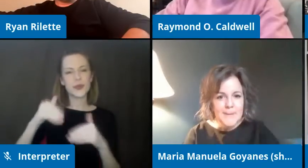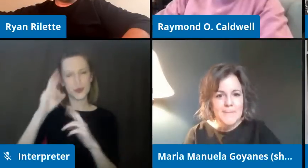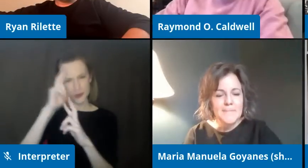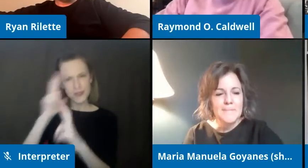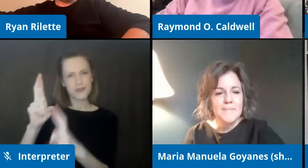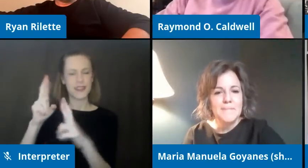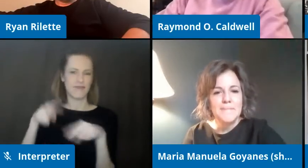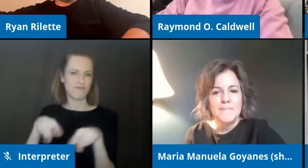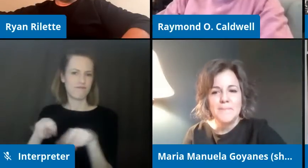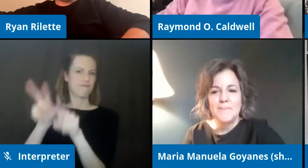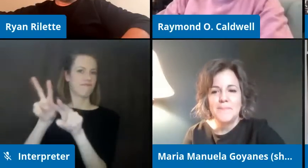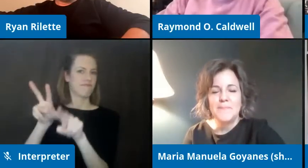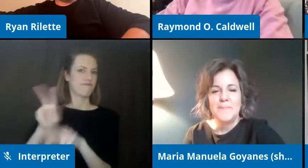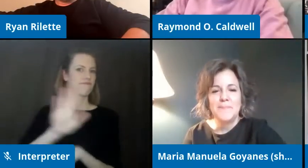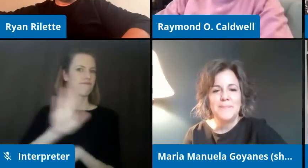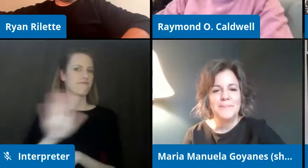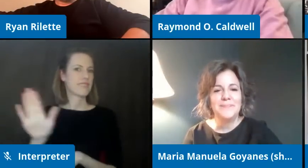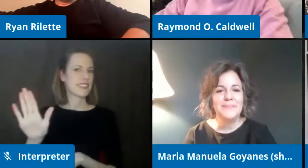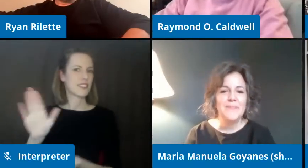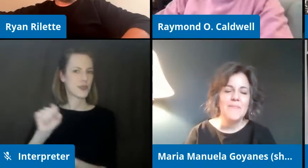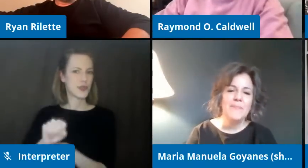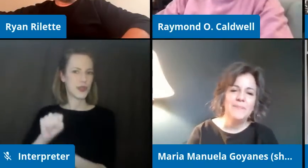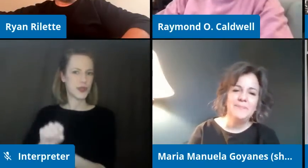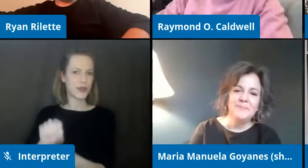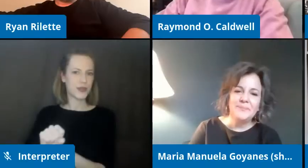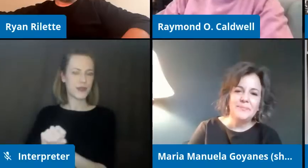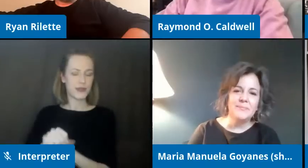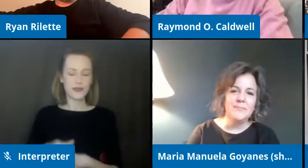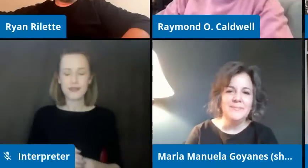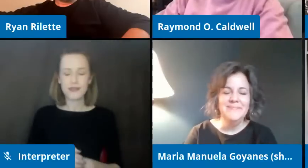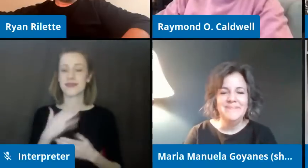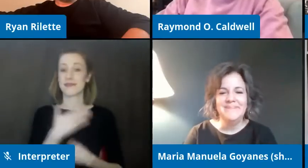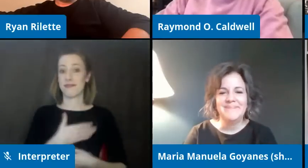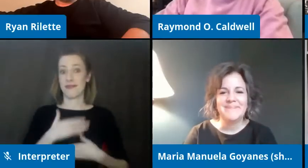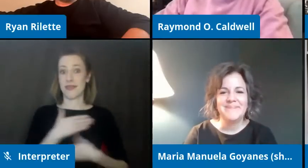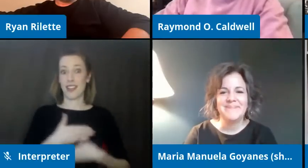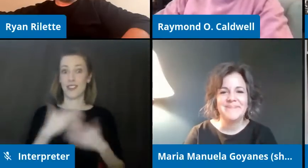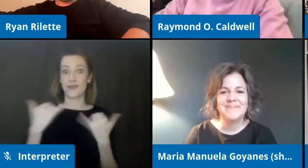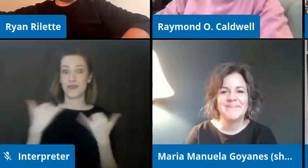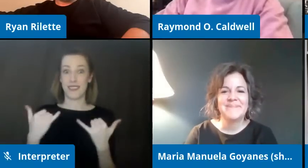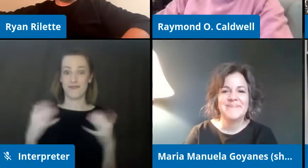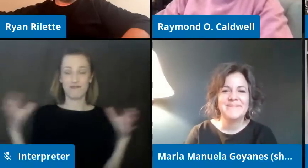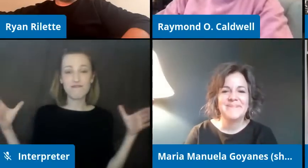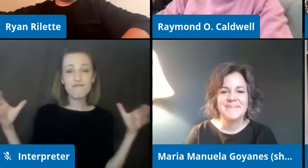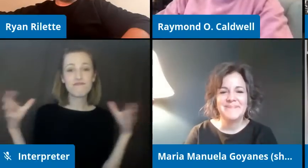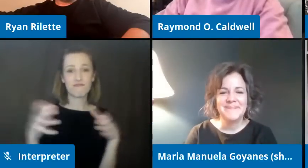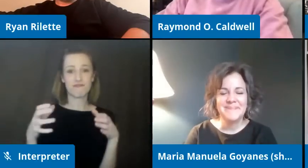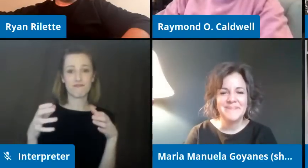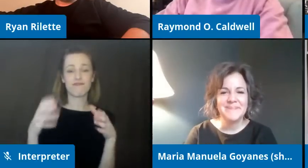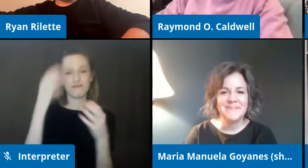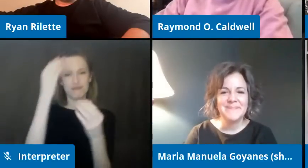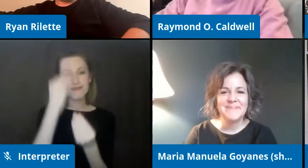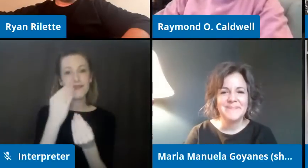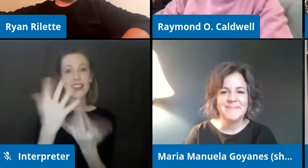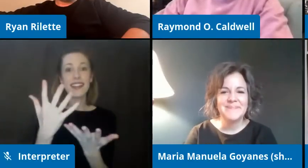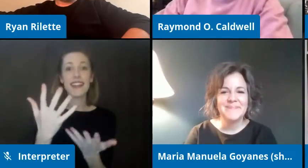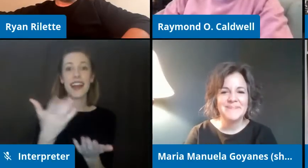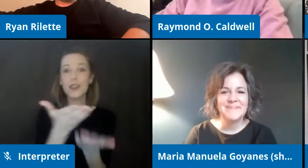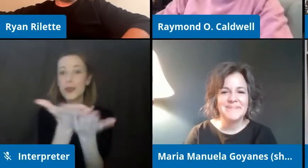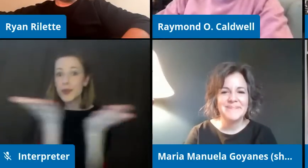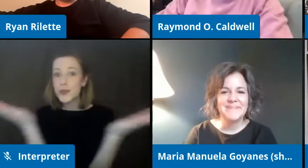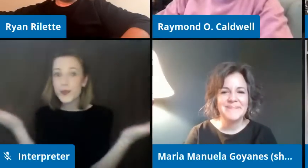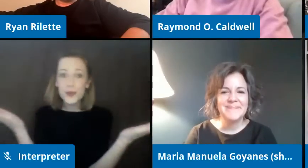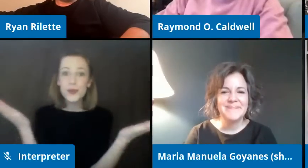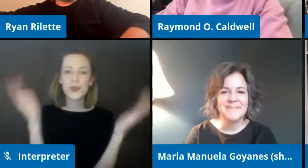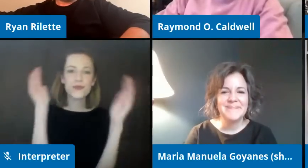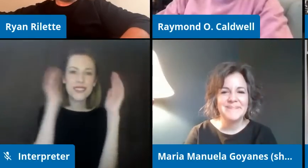and It is a pleasure to gather and to let you out there hear what they have to